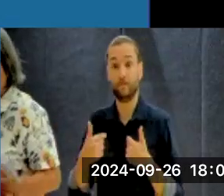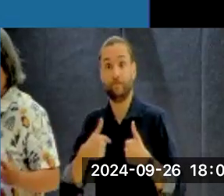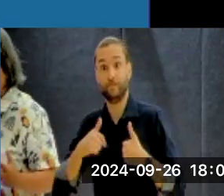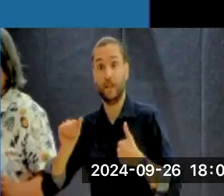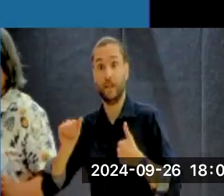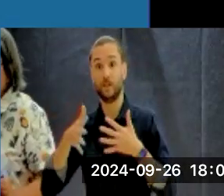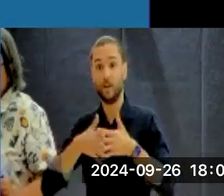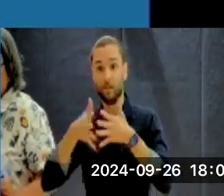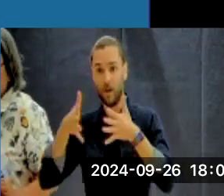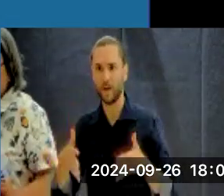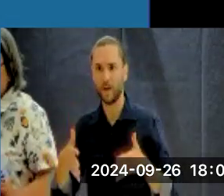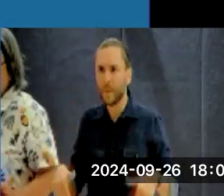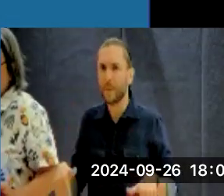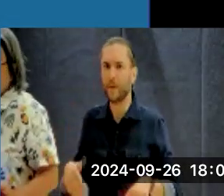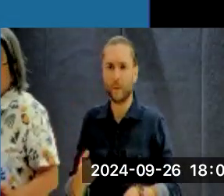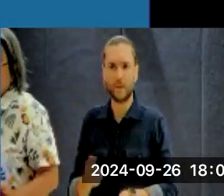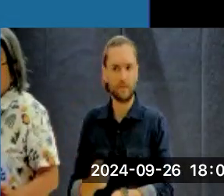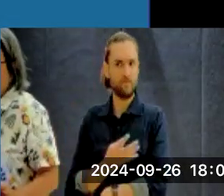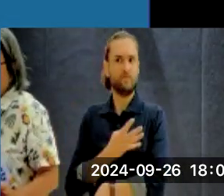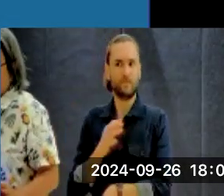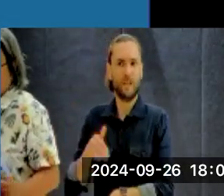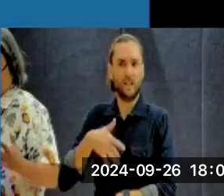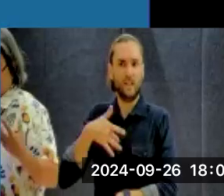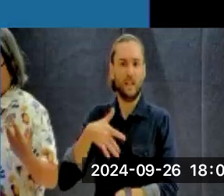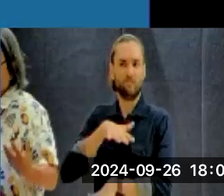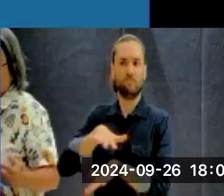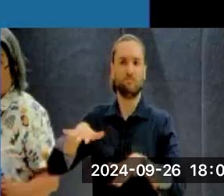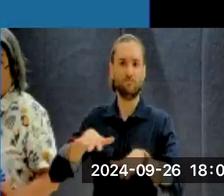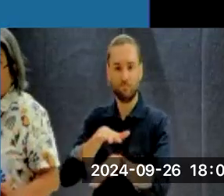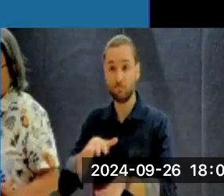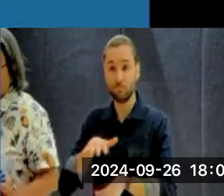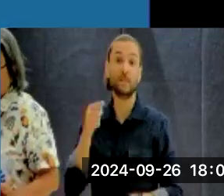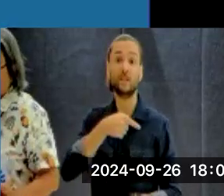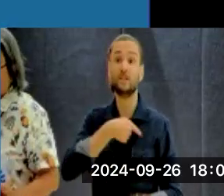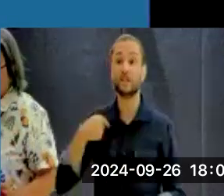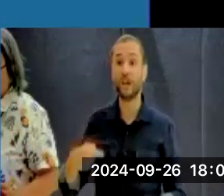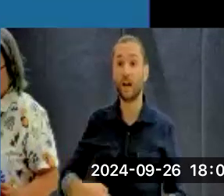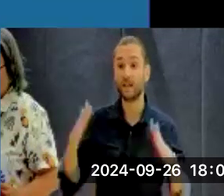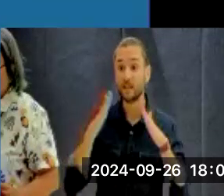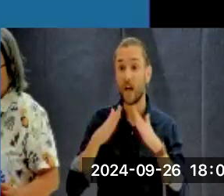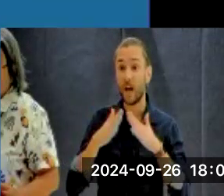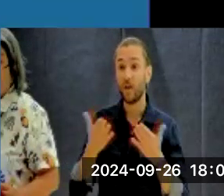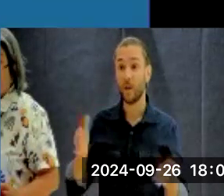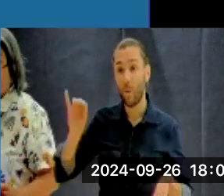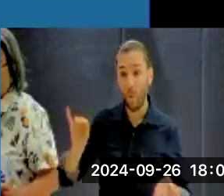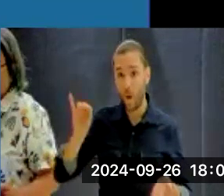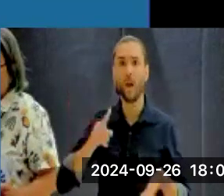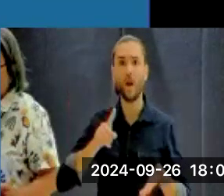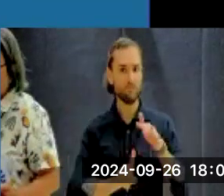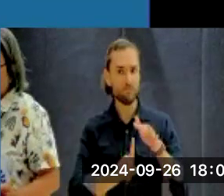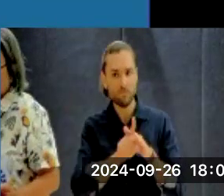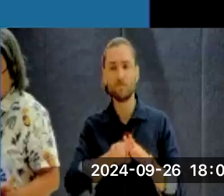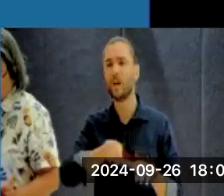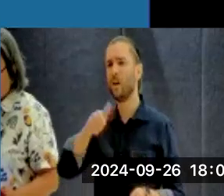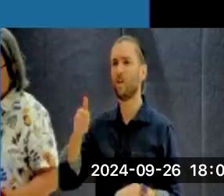have felt this chill in us. I can feel it in Chinatown, in Oakland. I can feel it in other